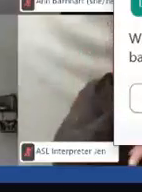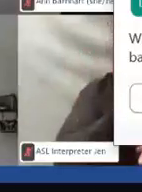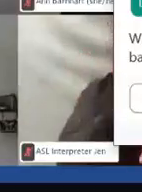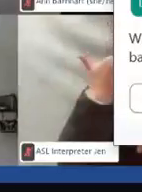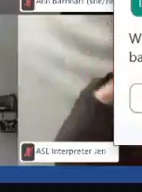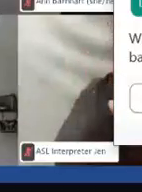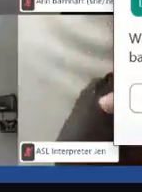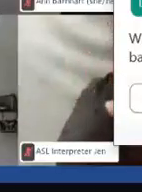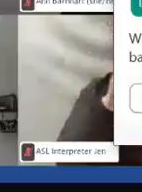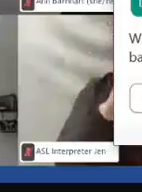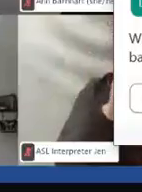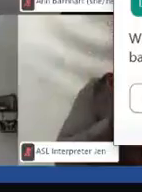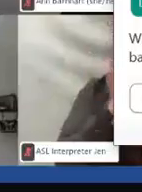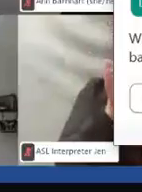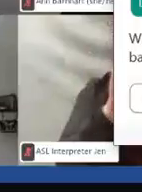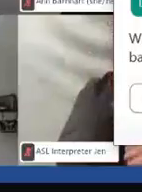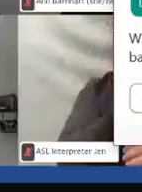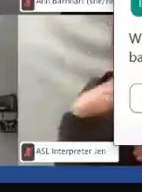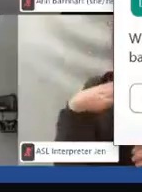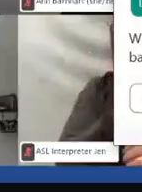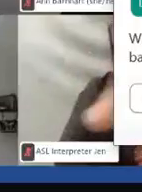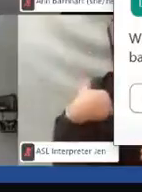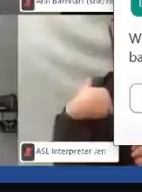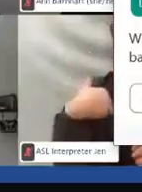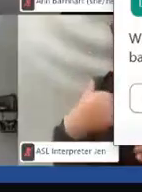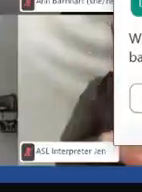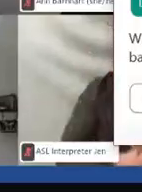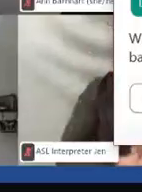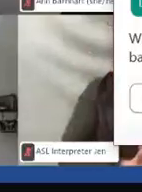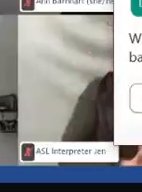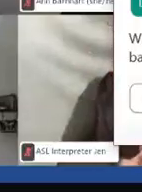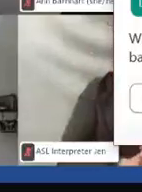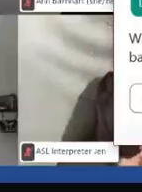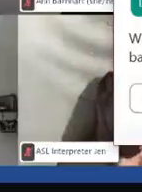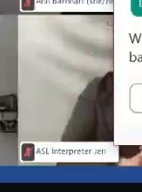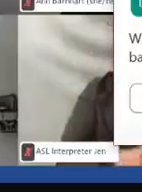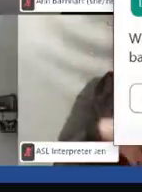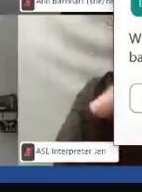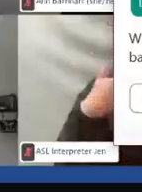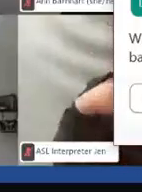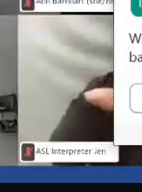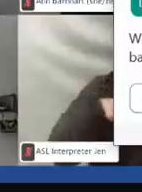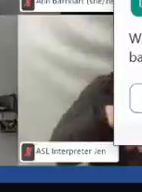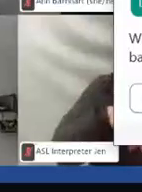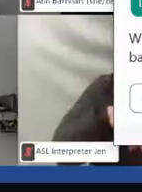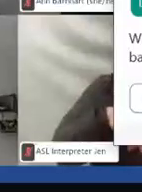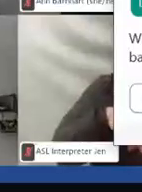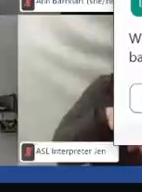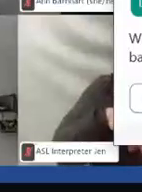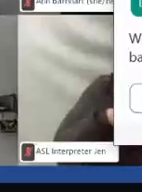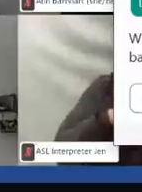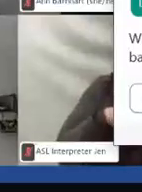have to go through, you know, a council member roll call to approve that consent agenda. So there's benefits, I think, as far